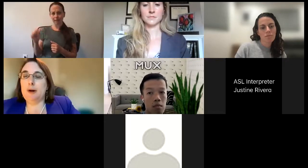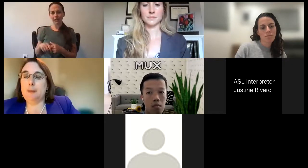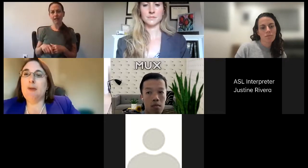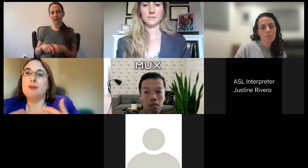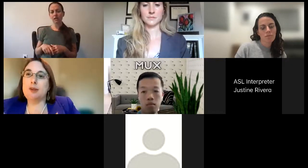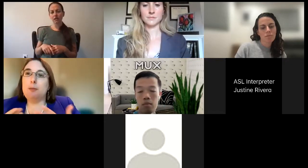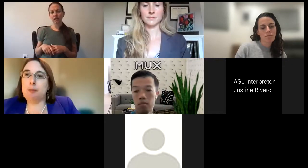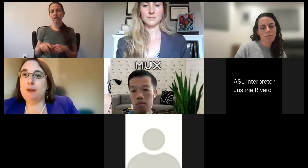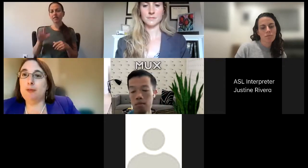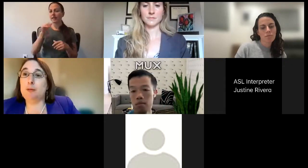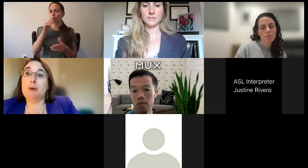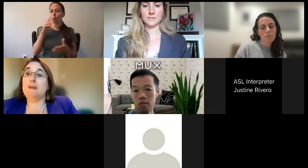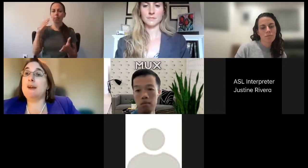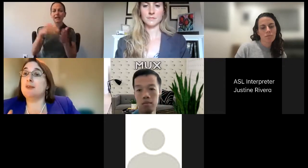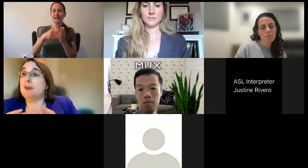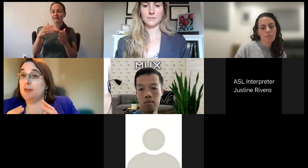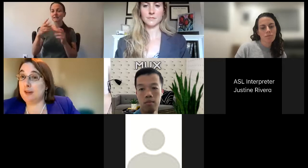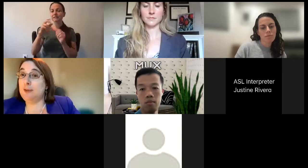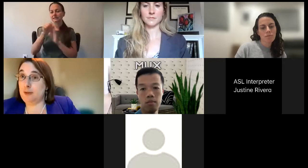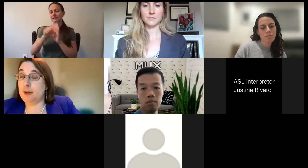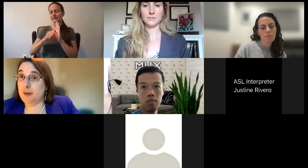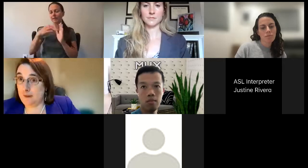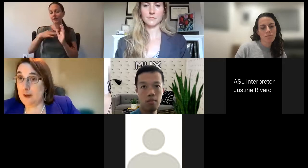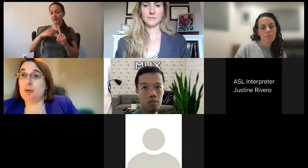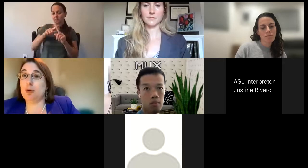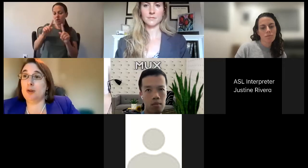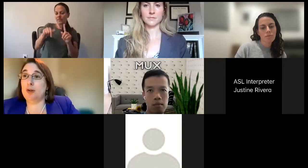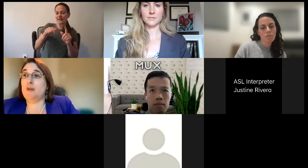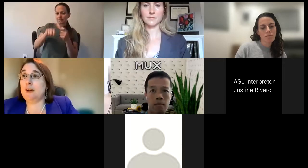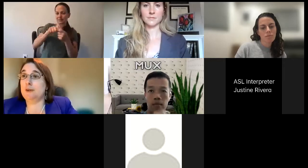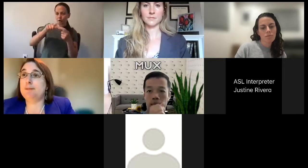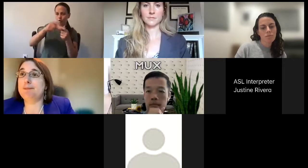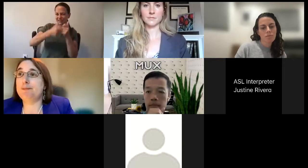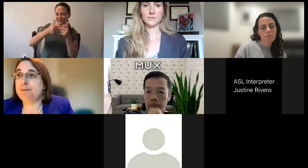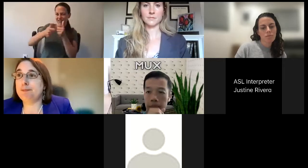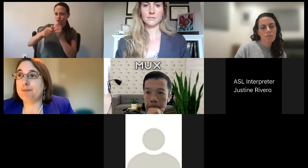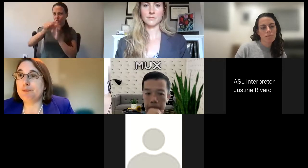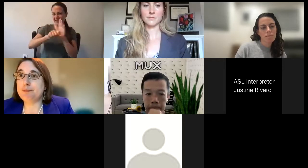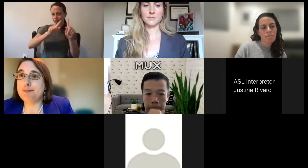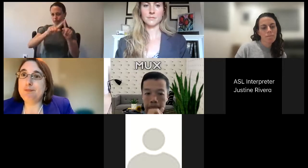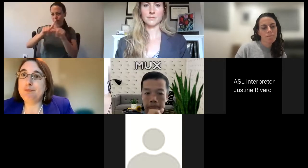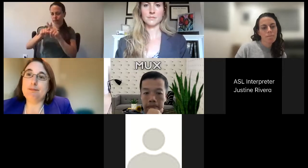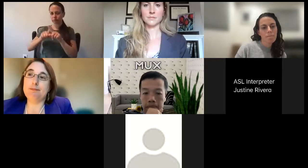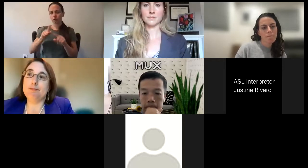your state benefits, but that's a state specific thing. So look into that.